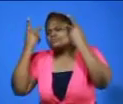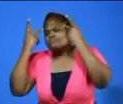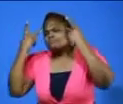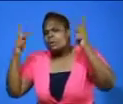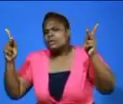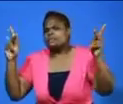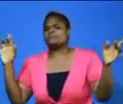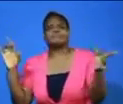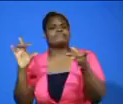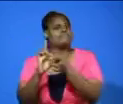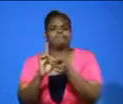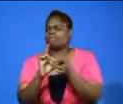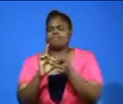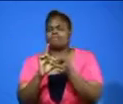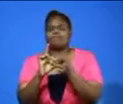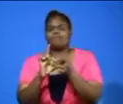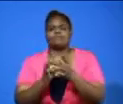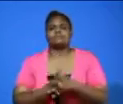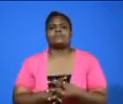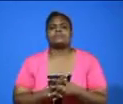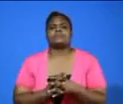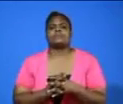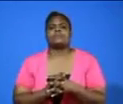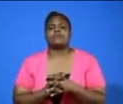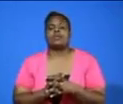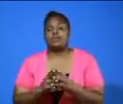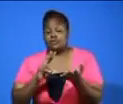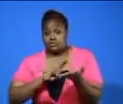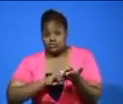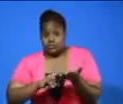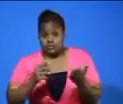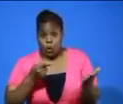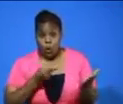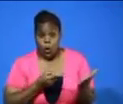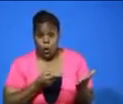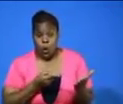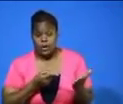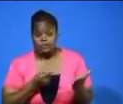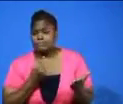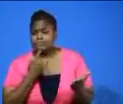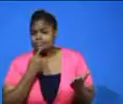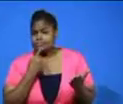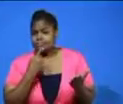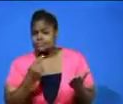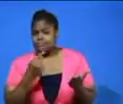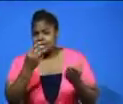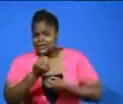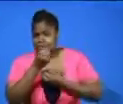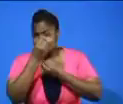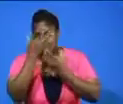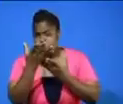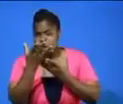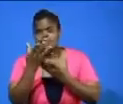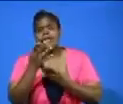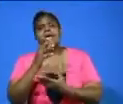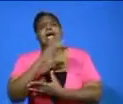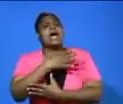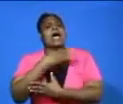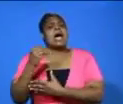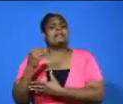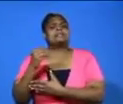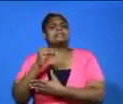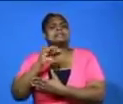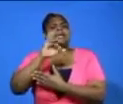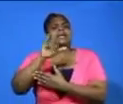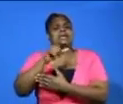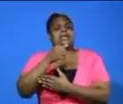political alliance. The text merely says, and Elijah